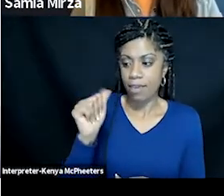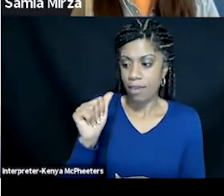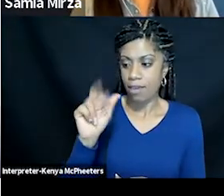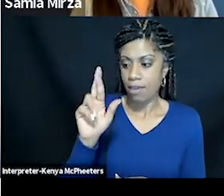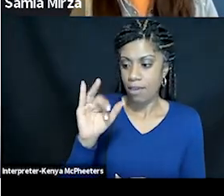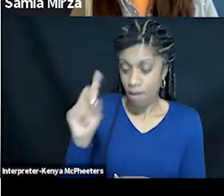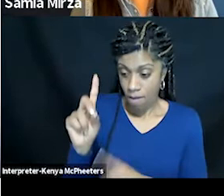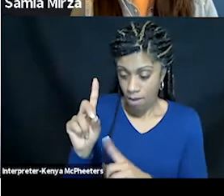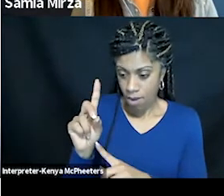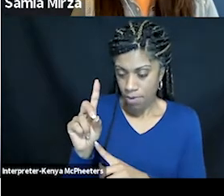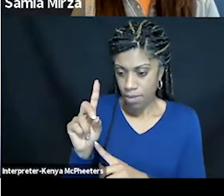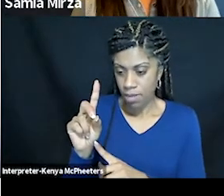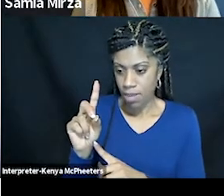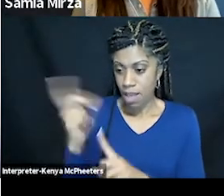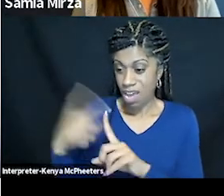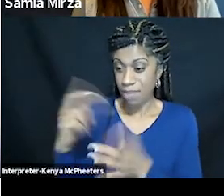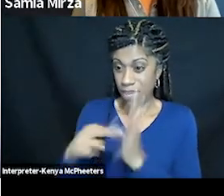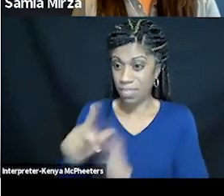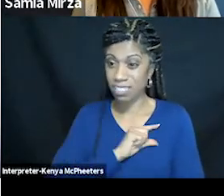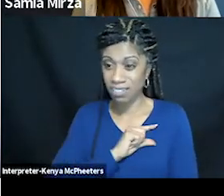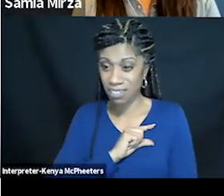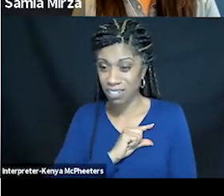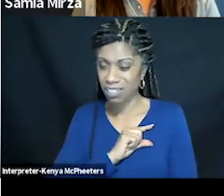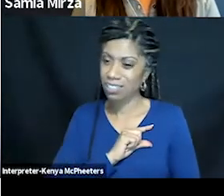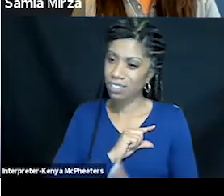we know that's not the case either, right? And so